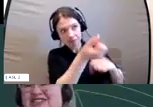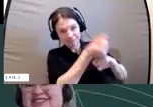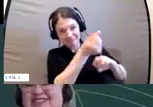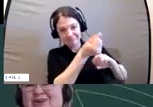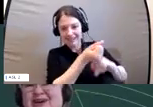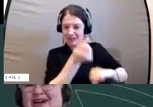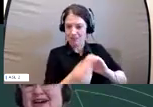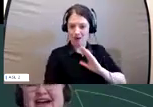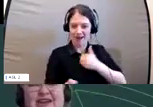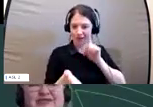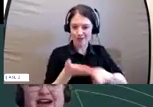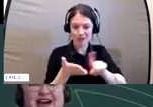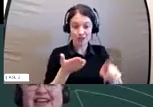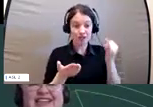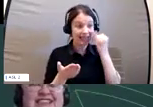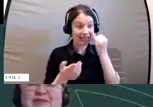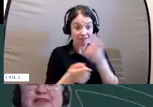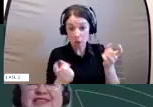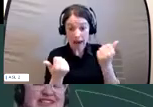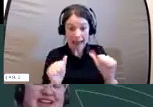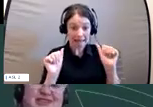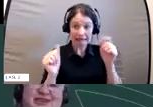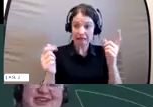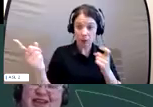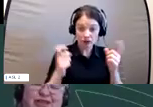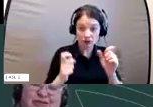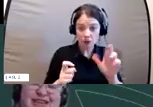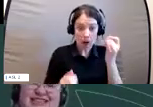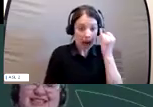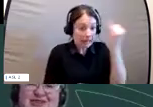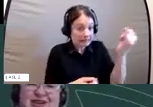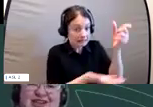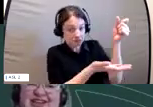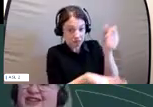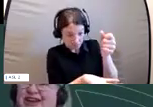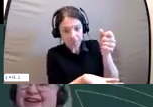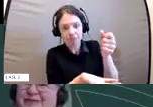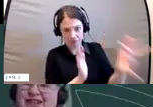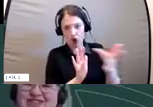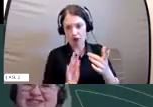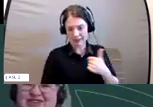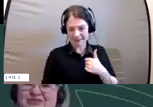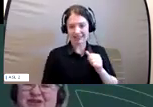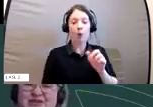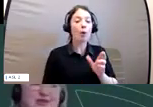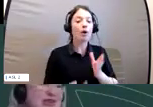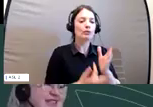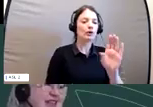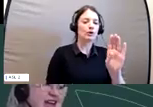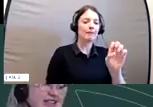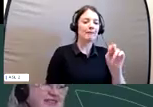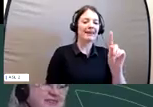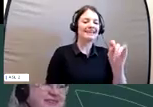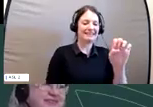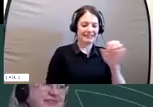if you have any questions or have any ideas, please reach out to us either through Benedict or I've got our email addresses on one of those